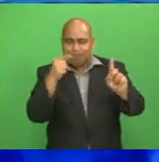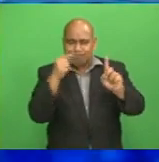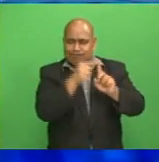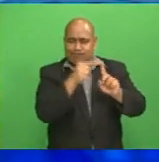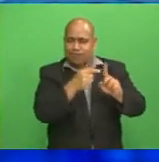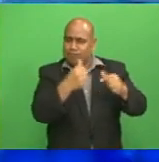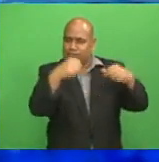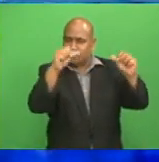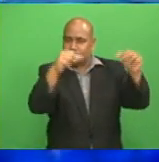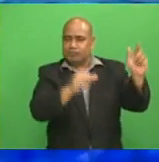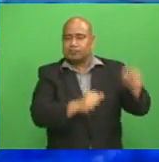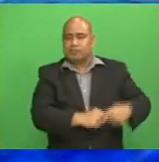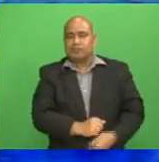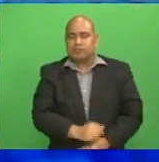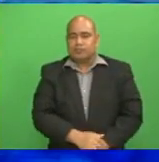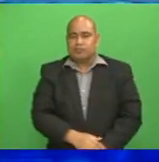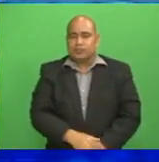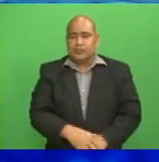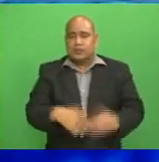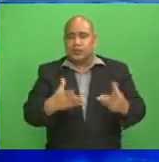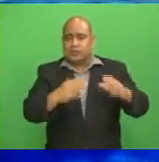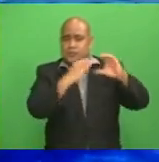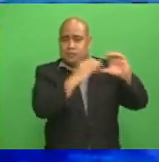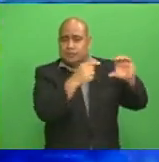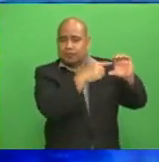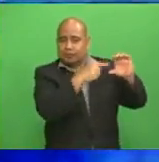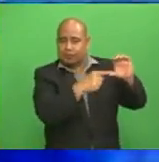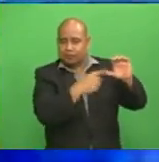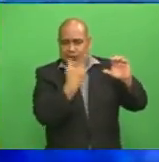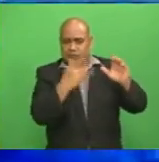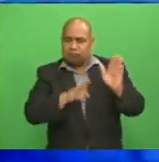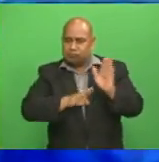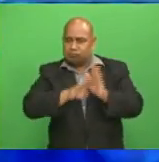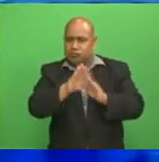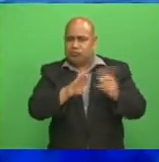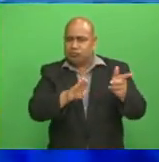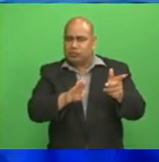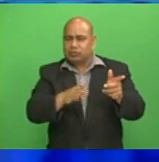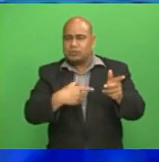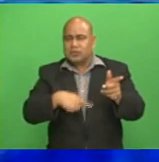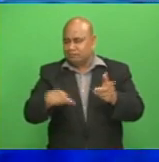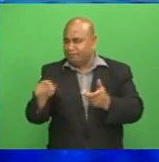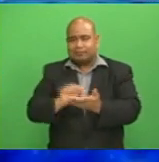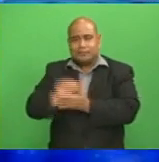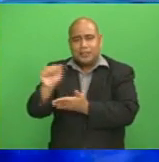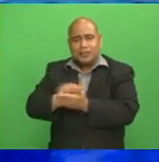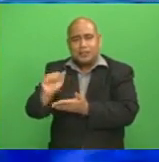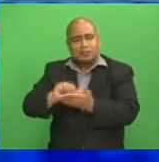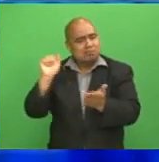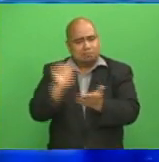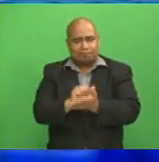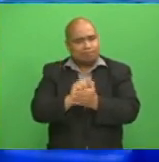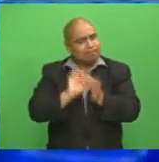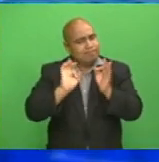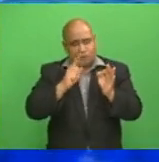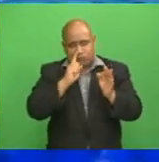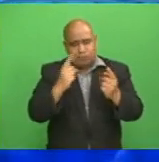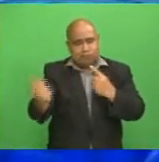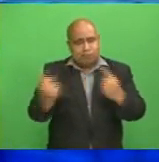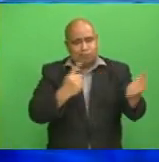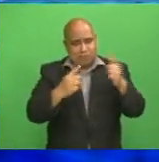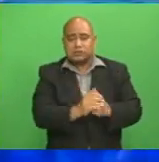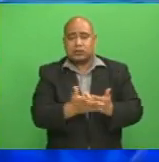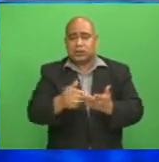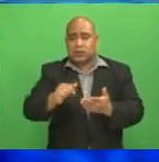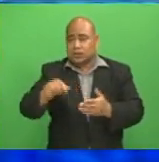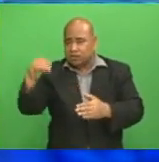with the prospect of additional stimulus and a record jump in retail sales. As mentioned, this suggests the U.S. economy could bounce back sooner than